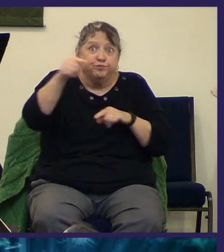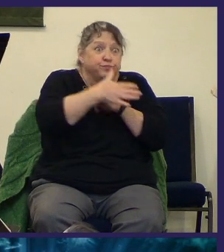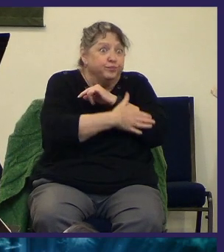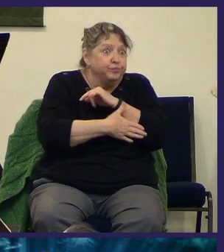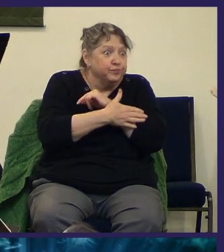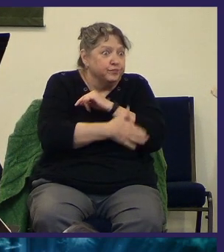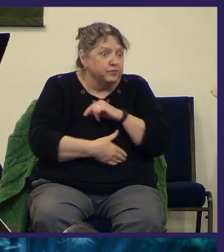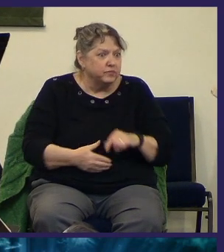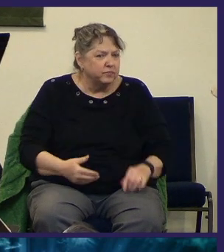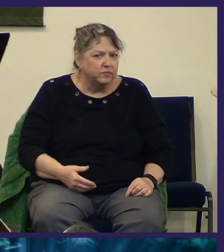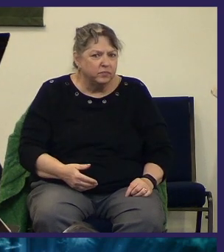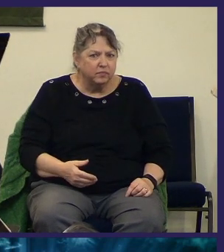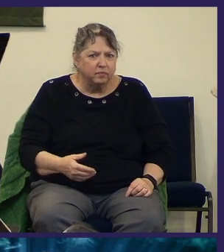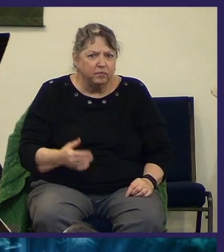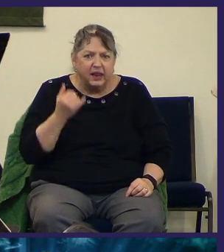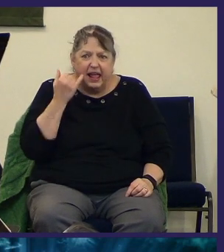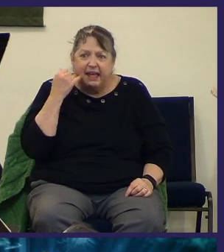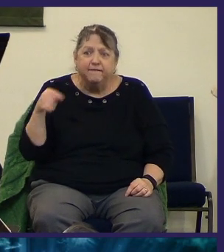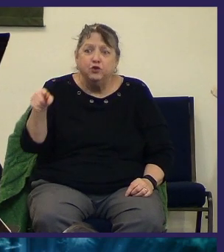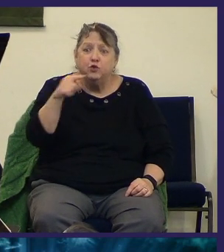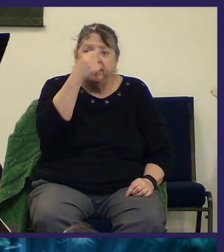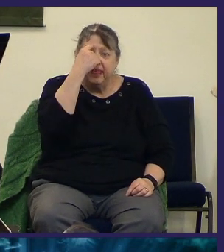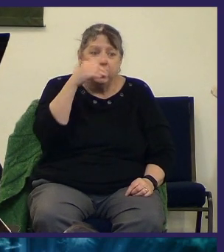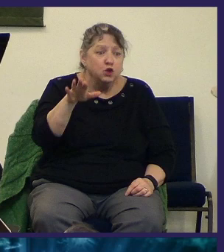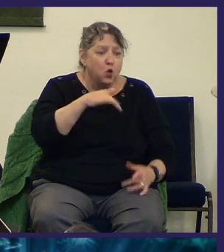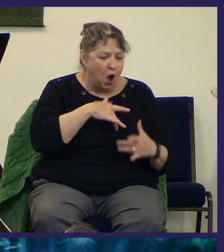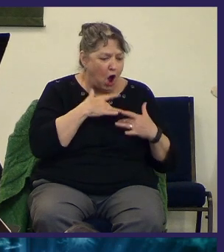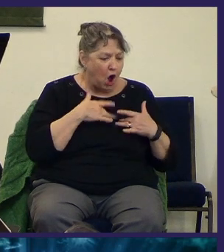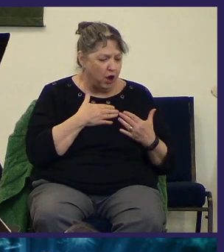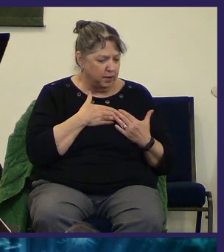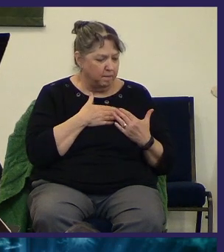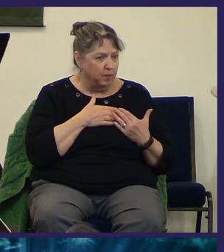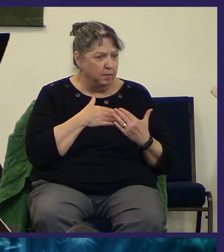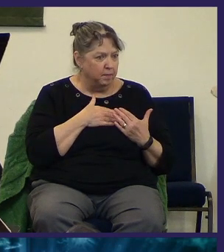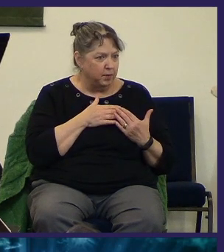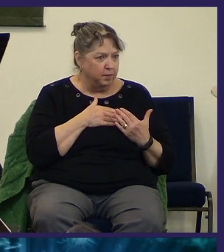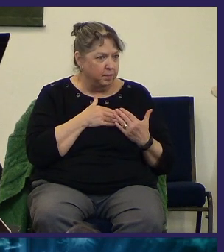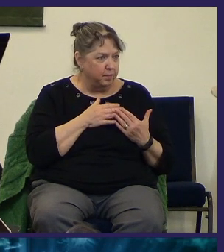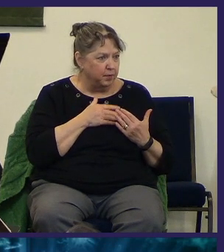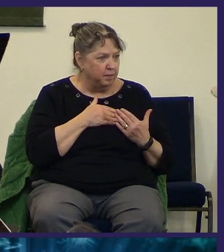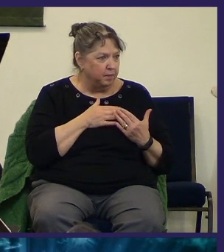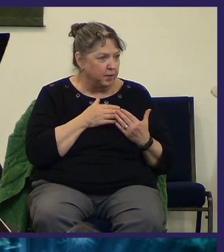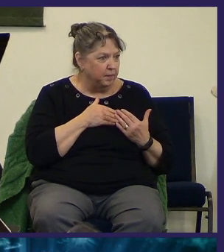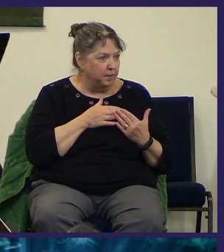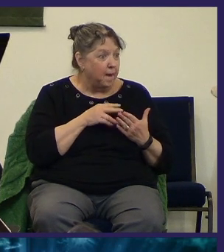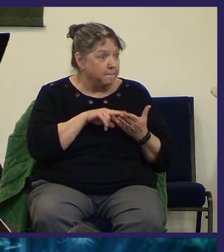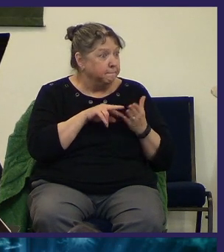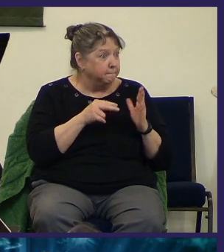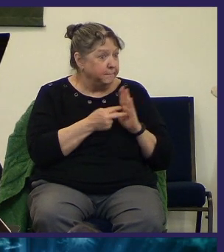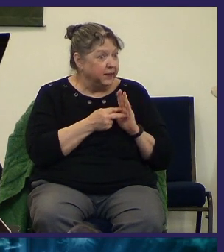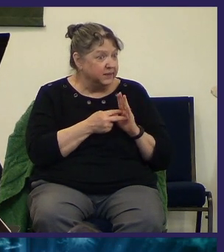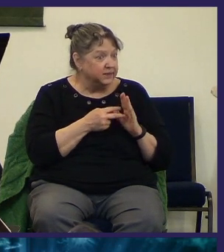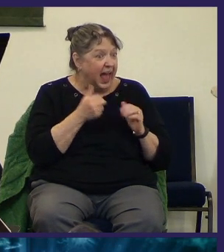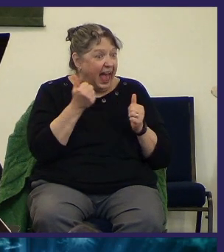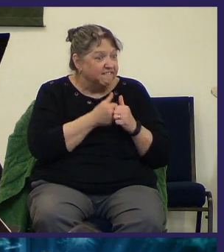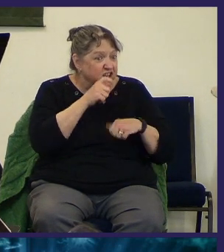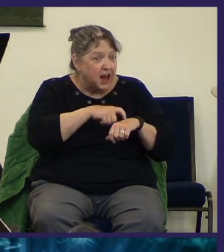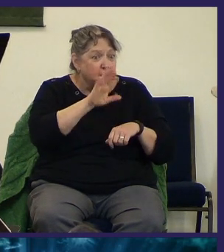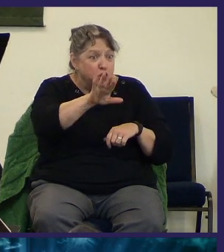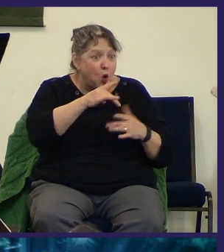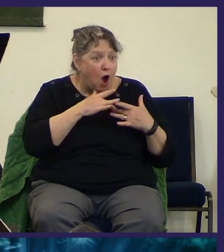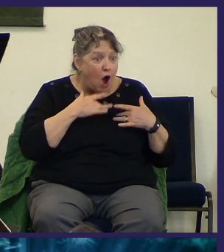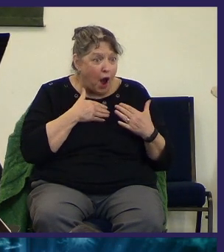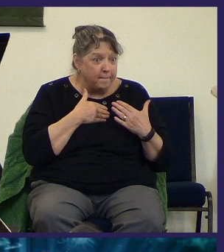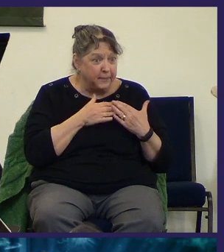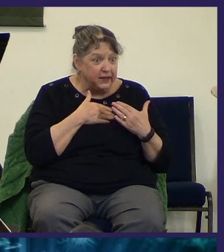heart beating every time your heart beats one testament is being handed out how is that possible through